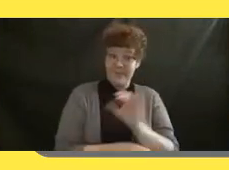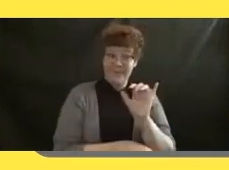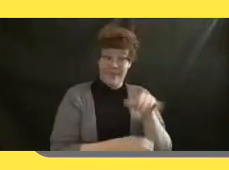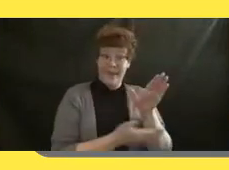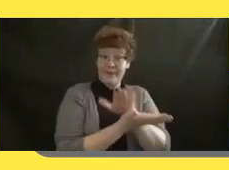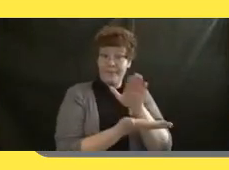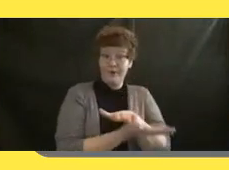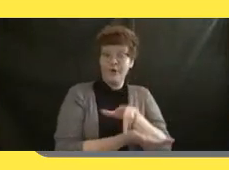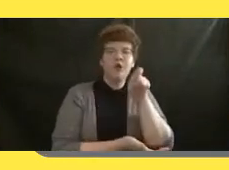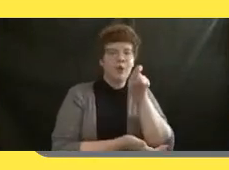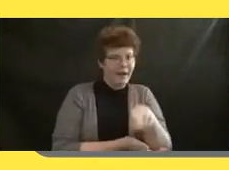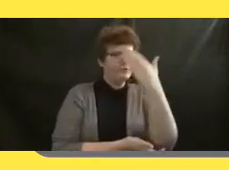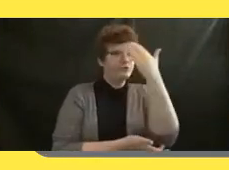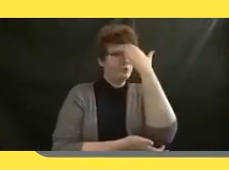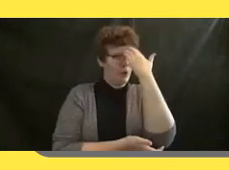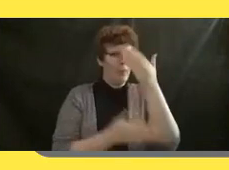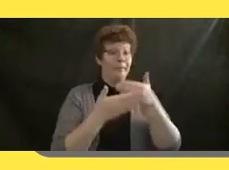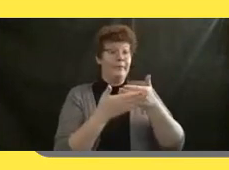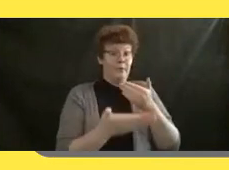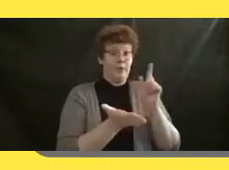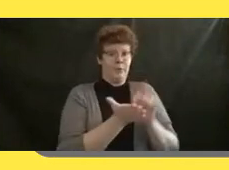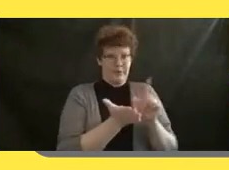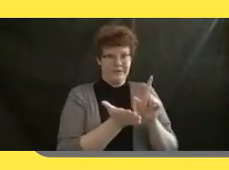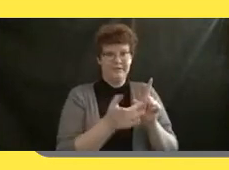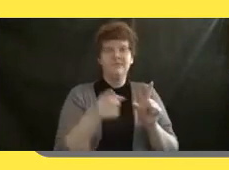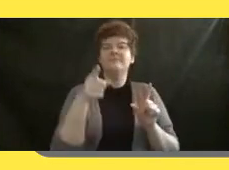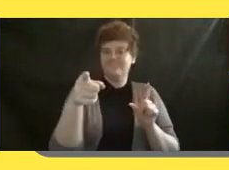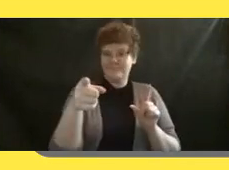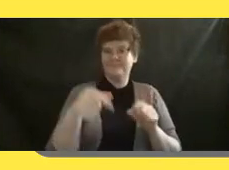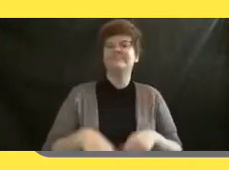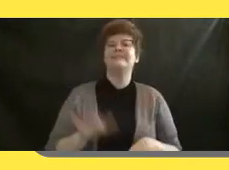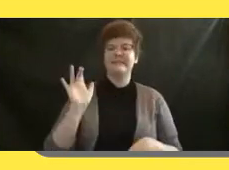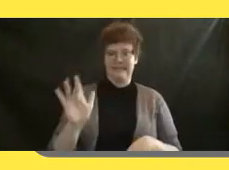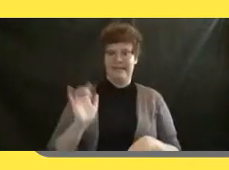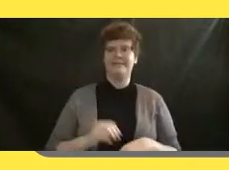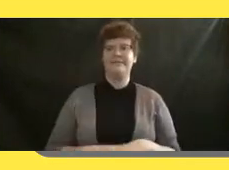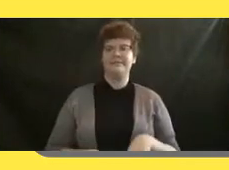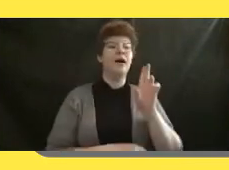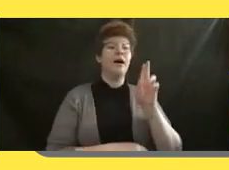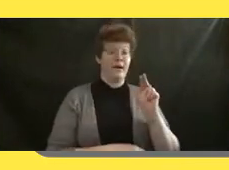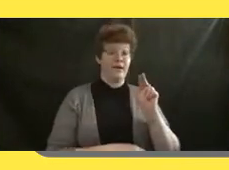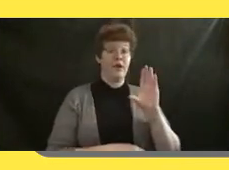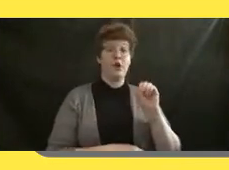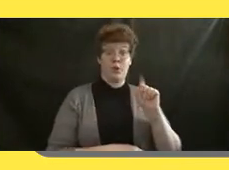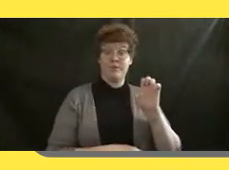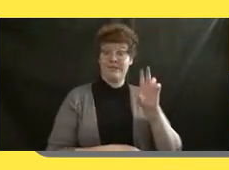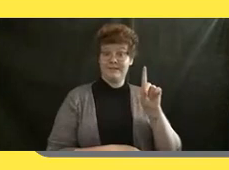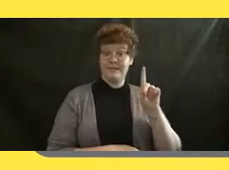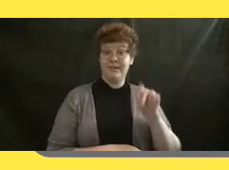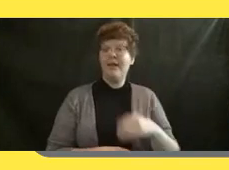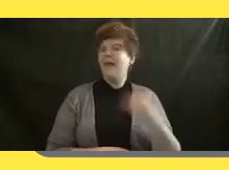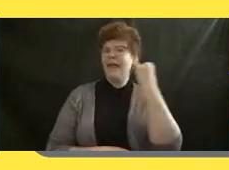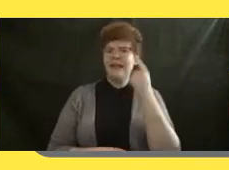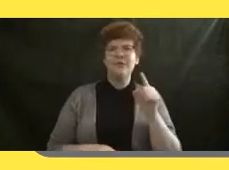in advance, then you would select that. And that's something that you need to talk to the printer about. So when